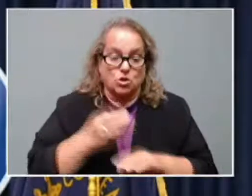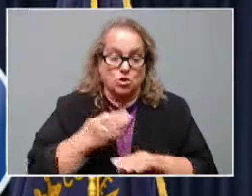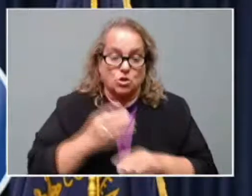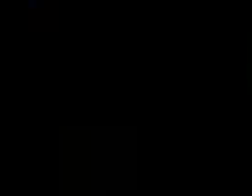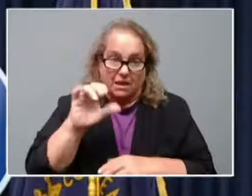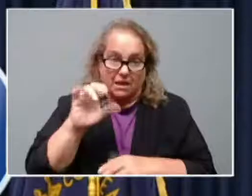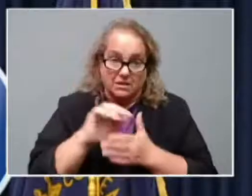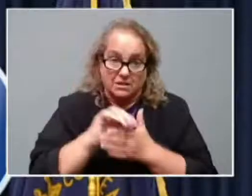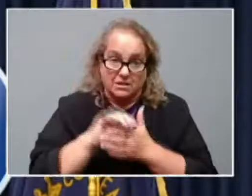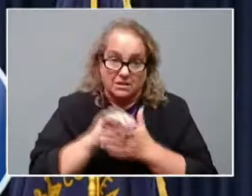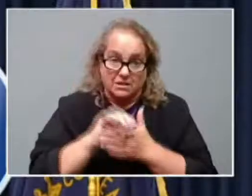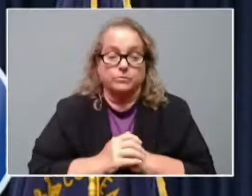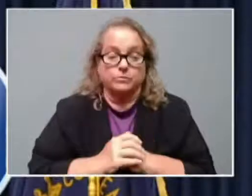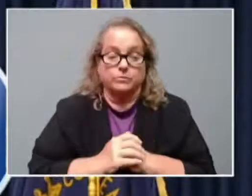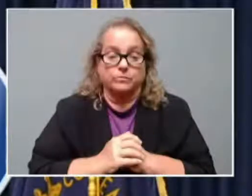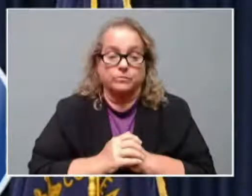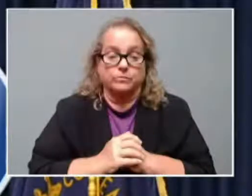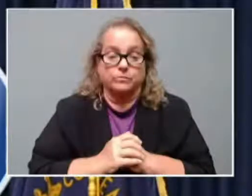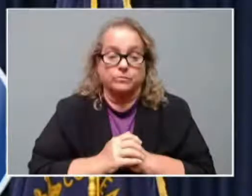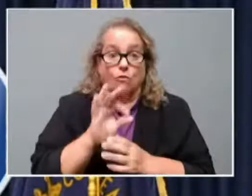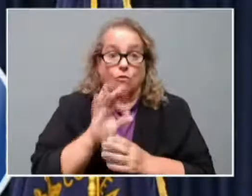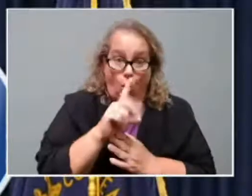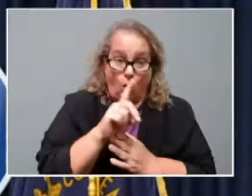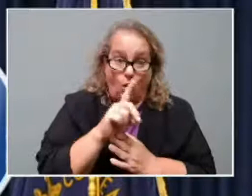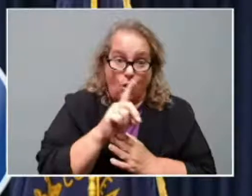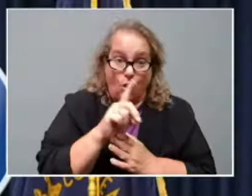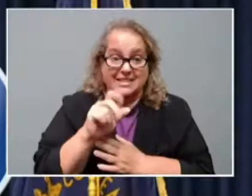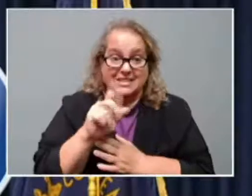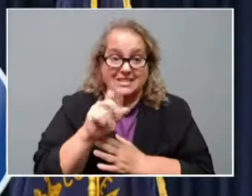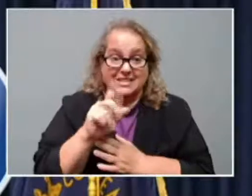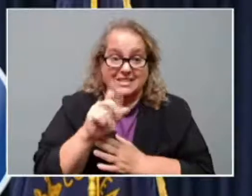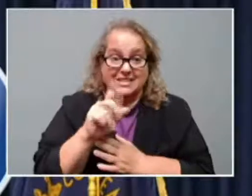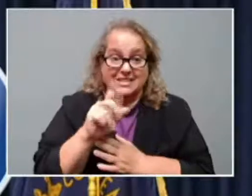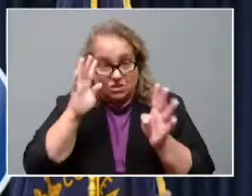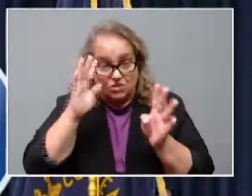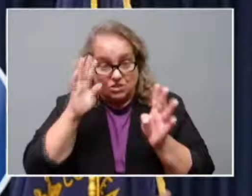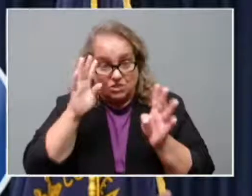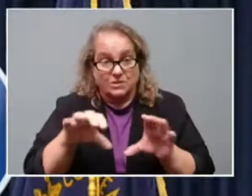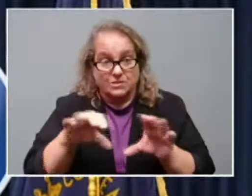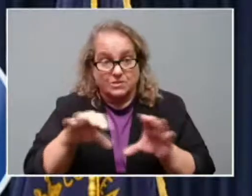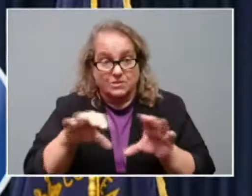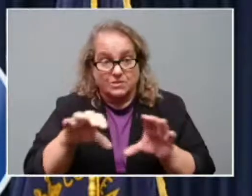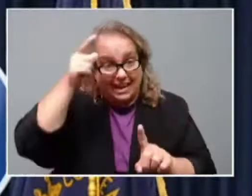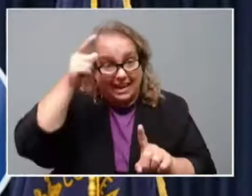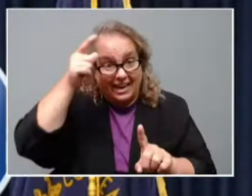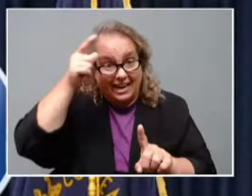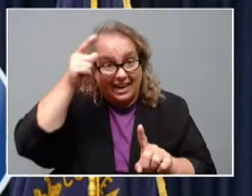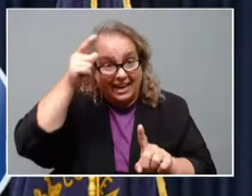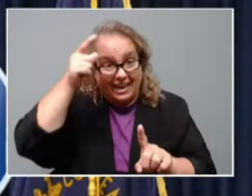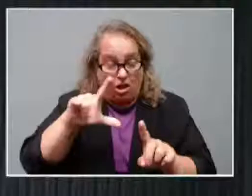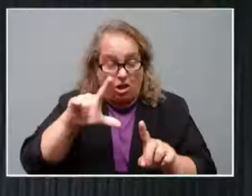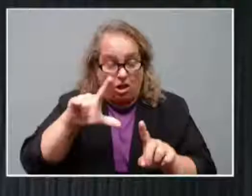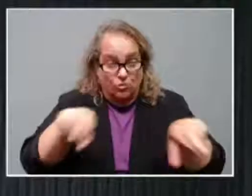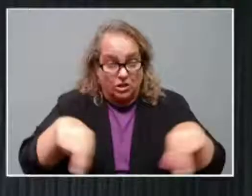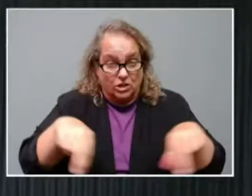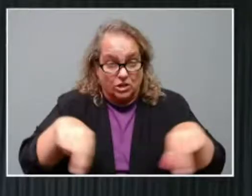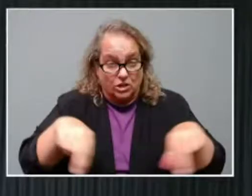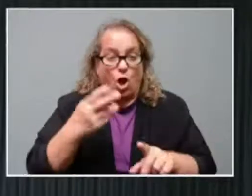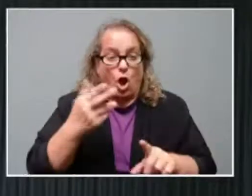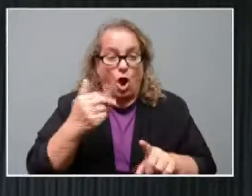In addition to Ford and SK Innovations investment in the Lincoln Trail region, that's kind of the greater Hardin County